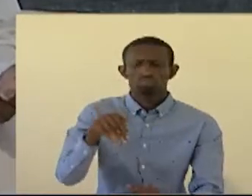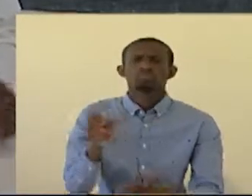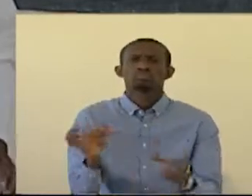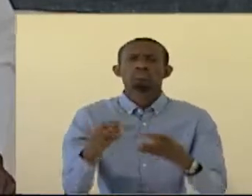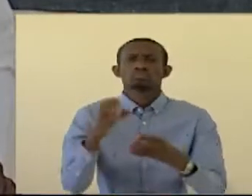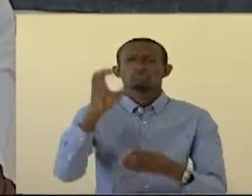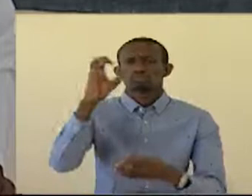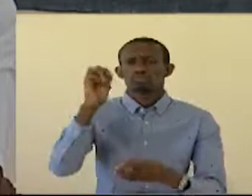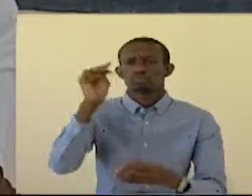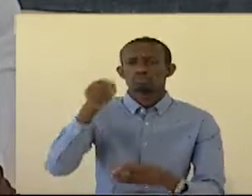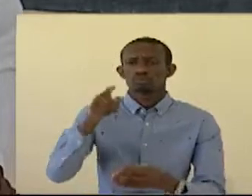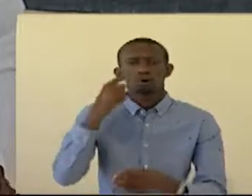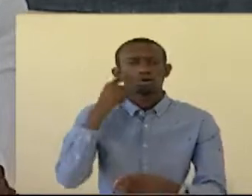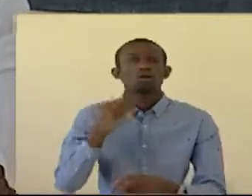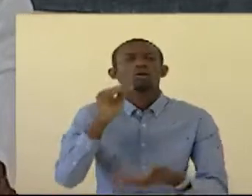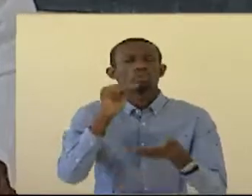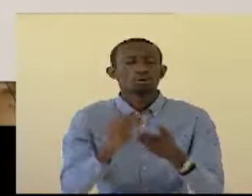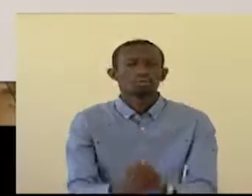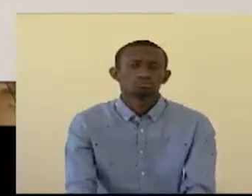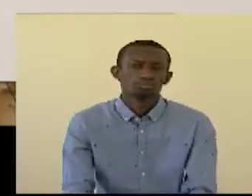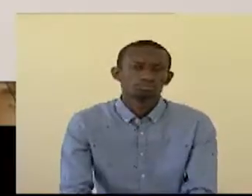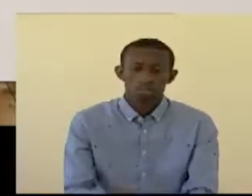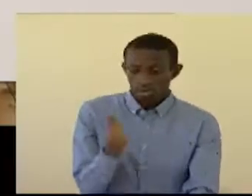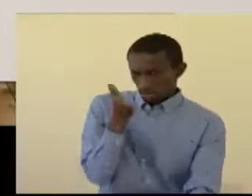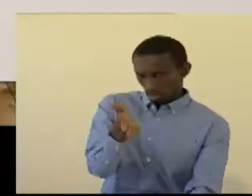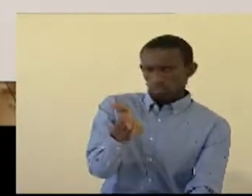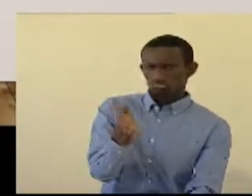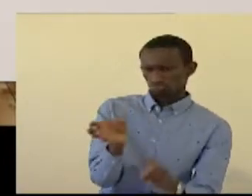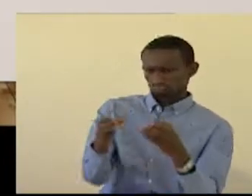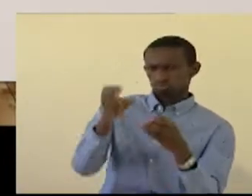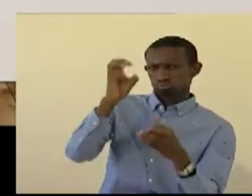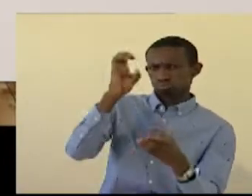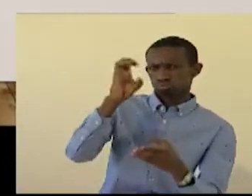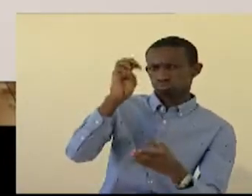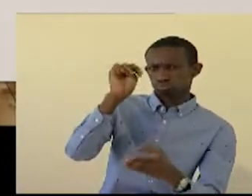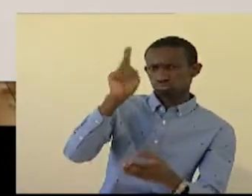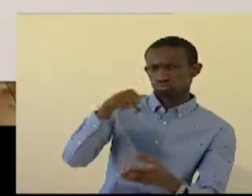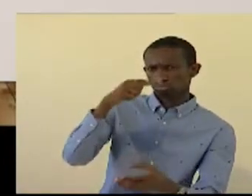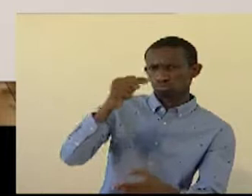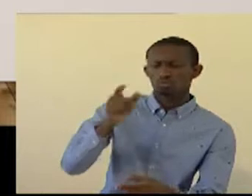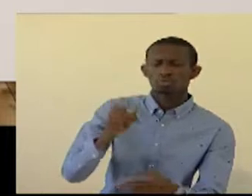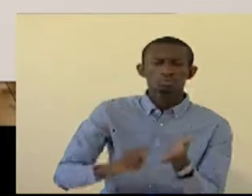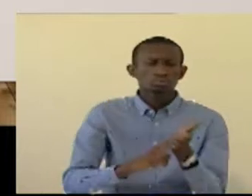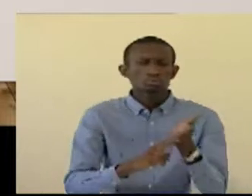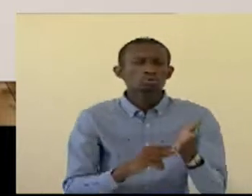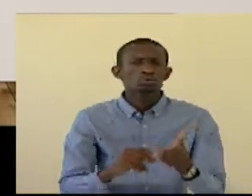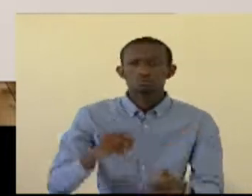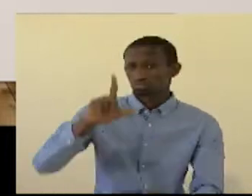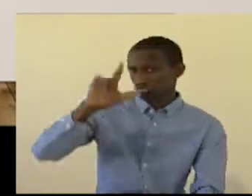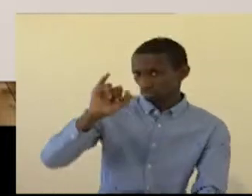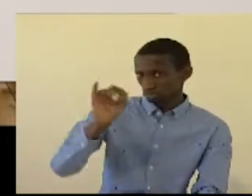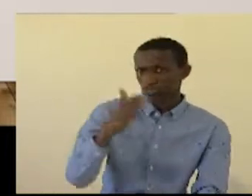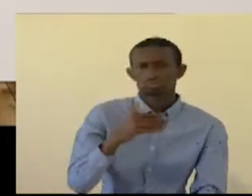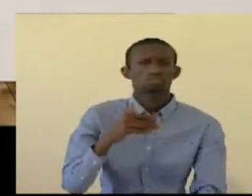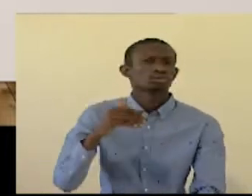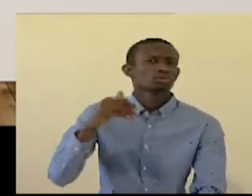reduction. So in these compounds, we use lithium aluminum hydride